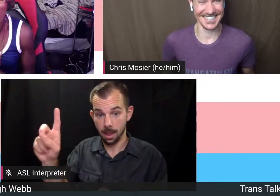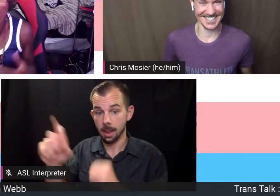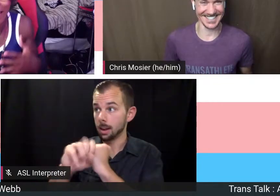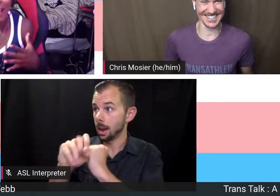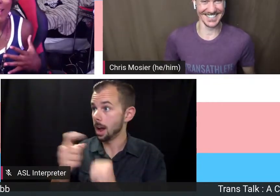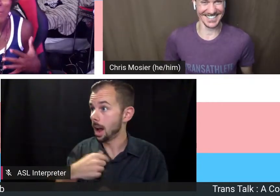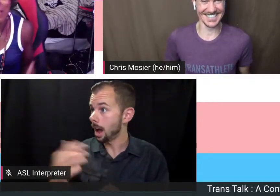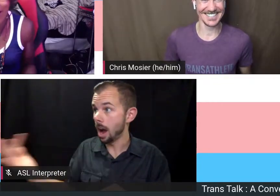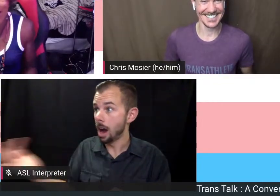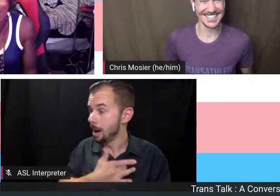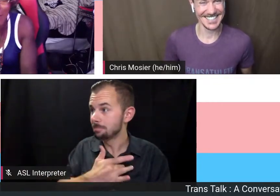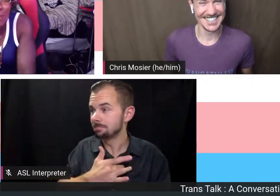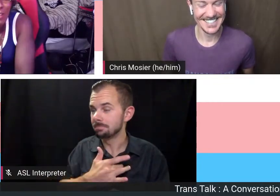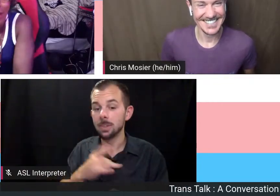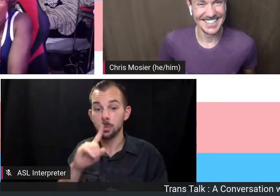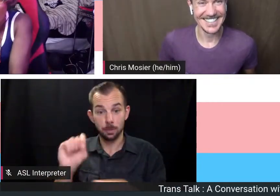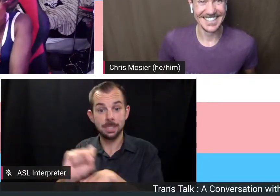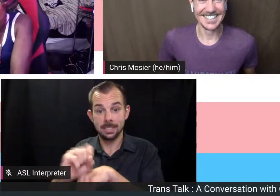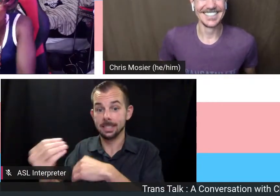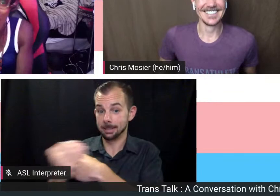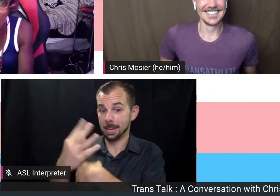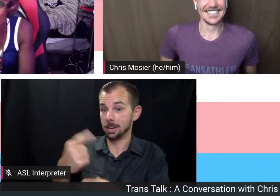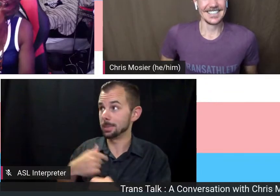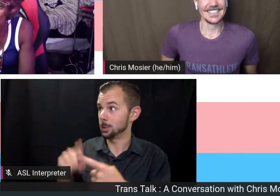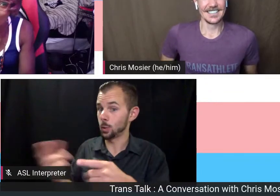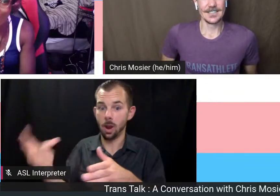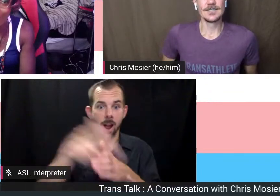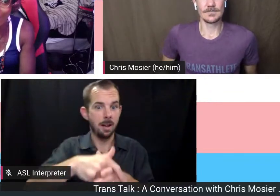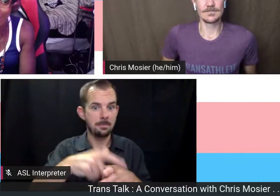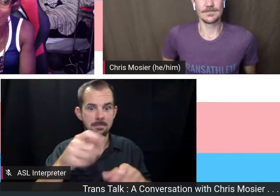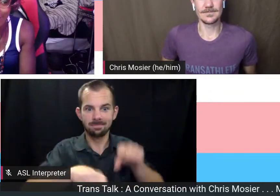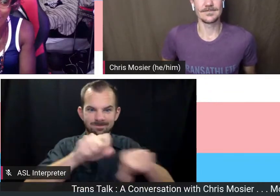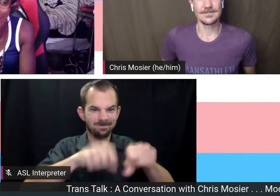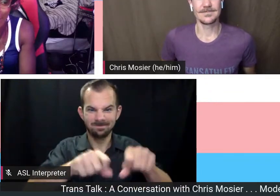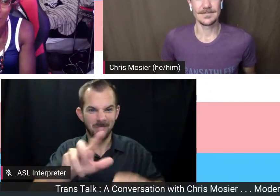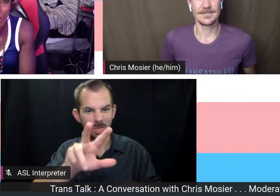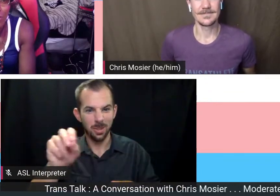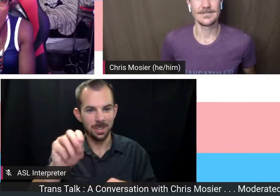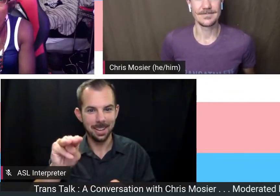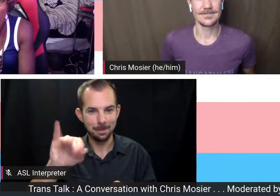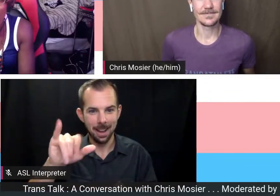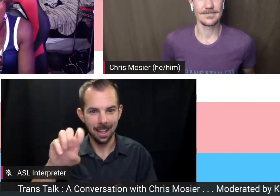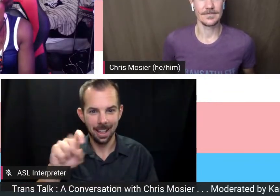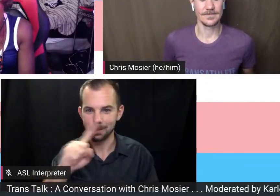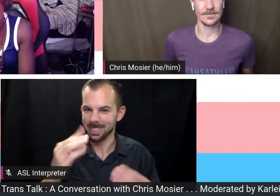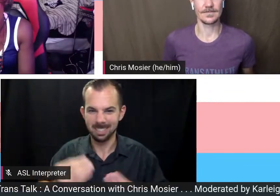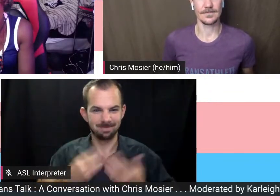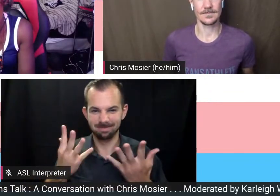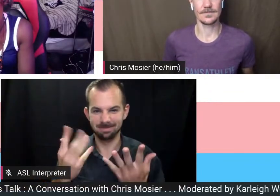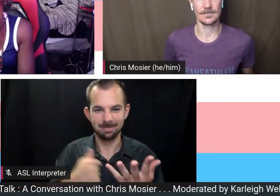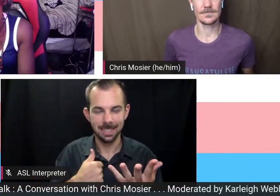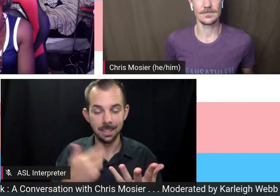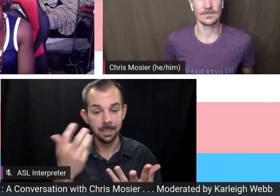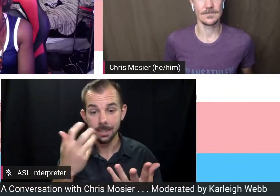fun. No, because it was a fire up moment. I mean, for so many of us to see that, no,